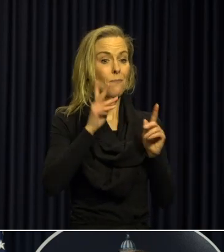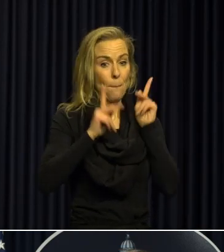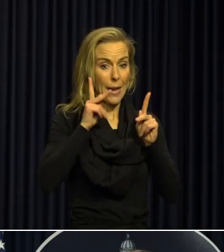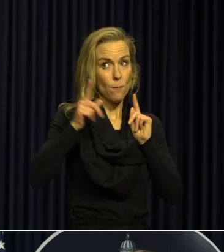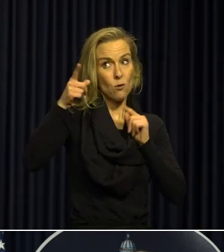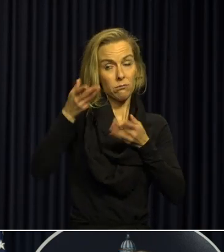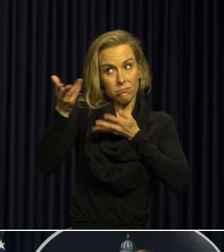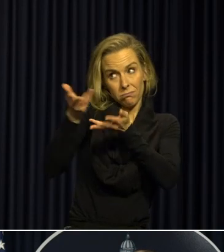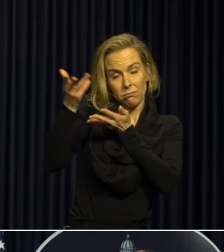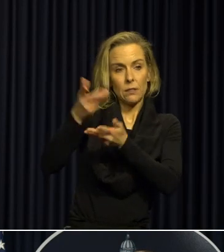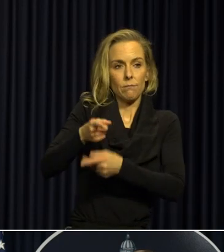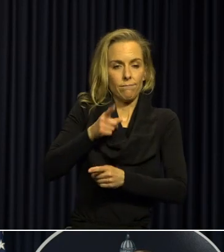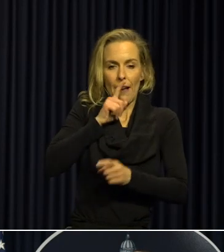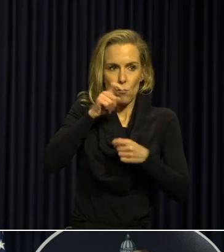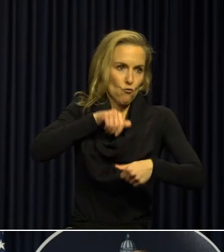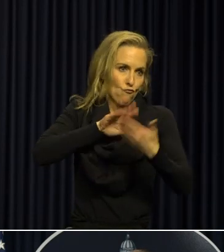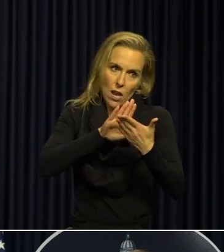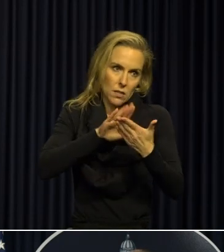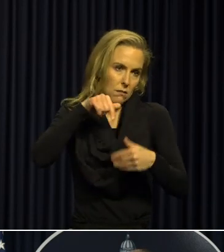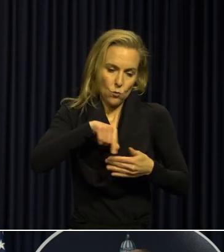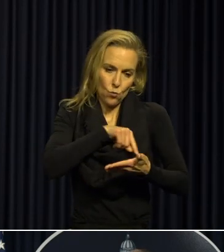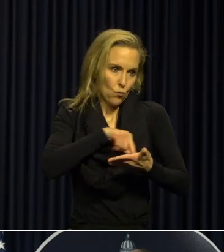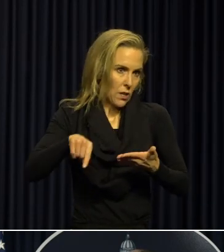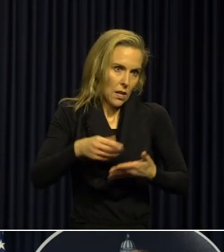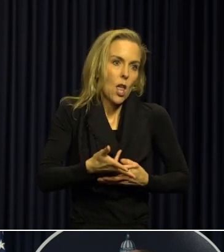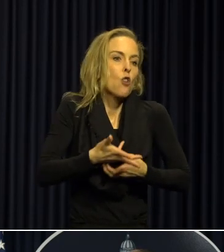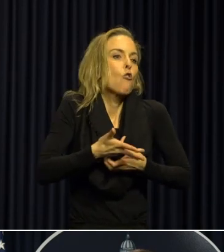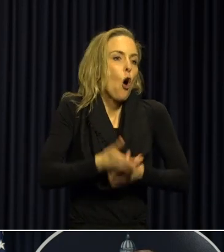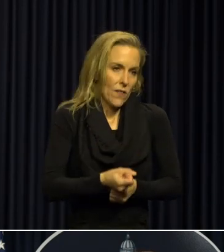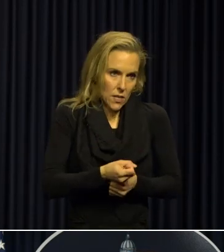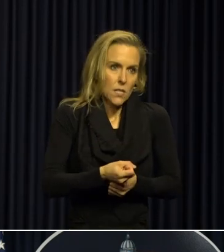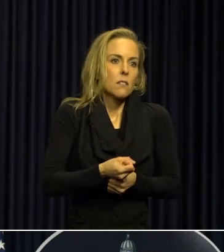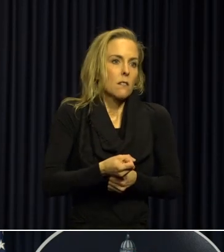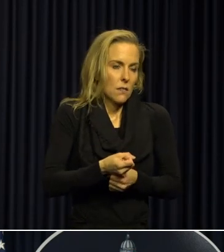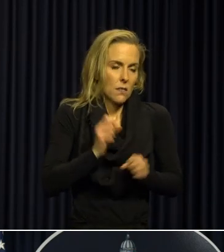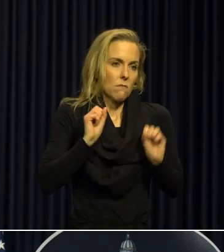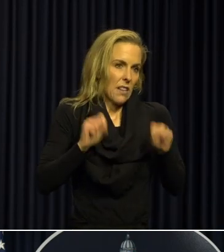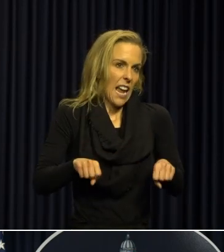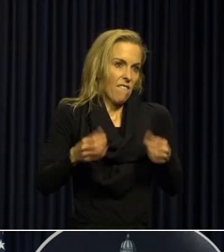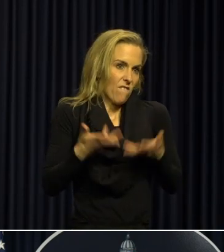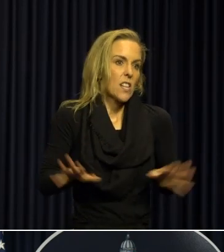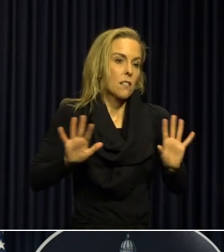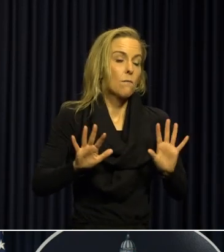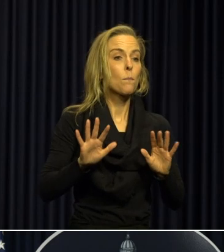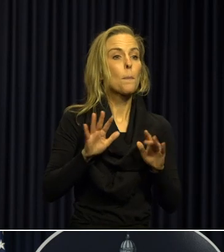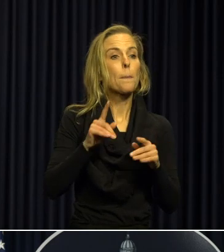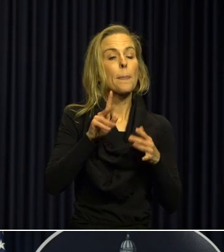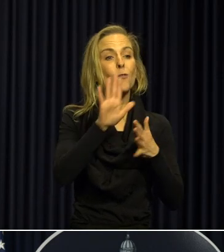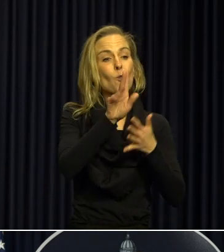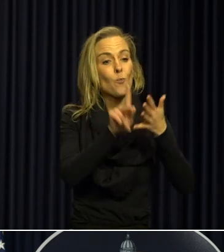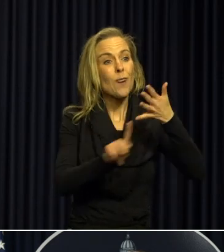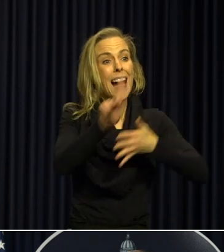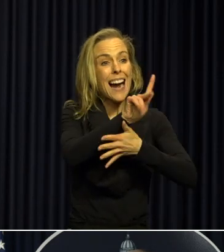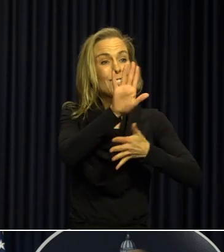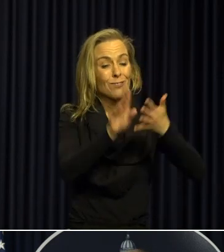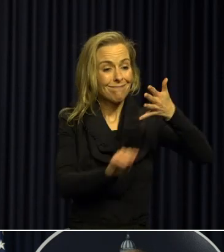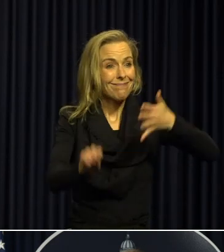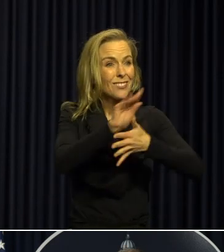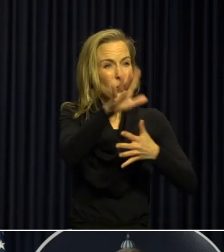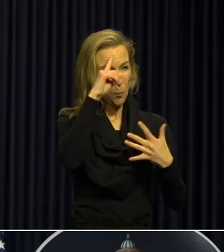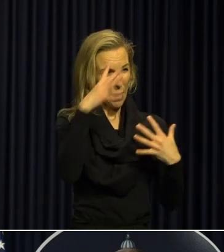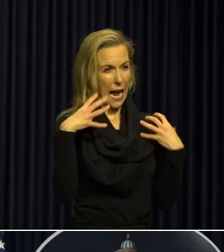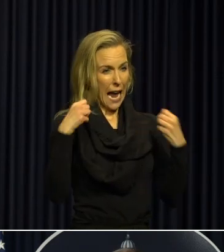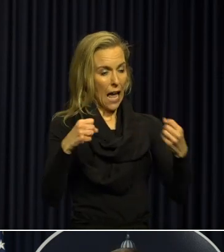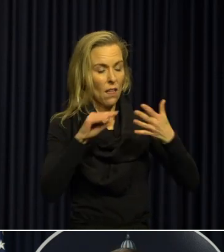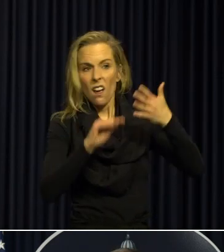that piece this very week, and they have some confidence that they can get that done. Prioritize your mental health. It's